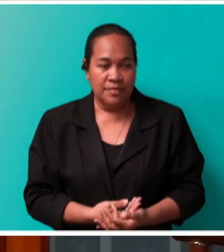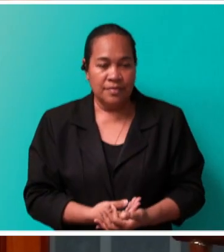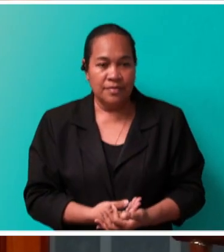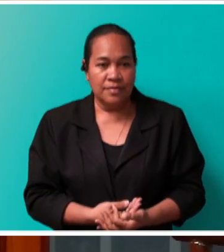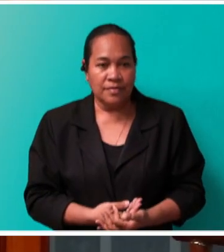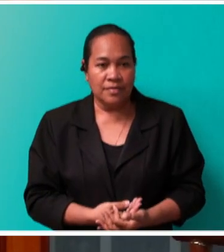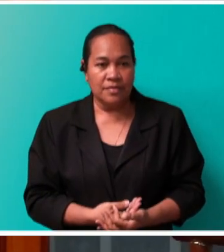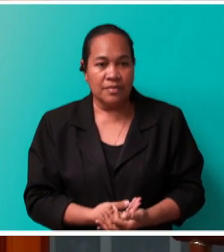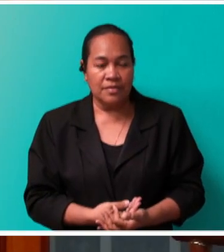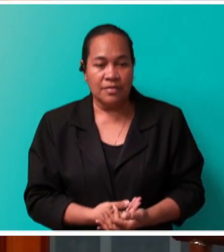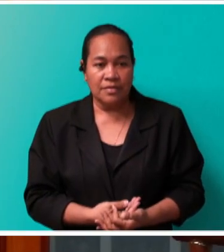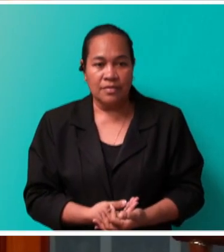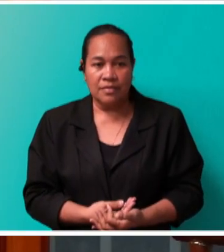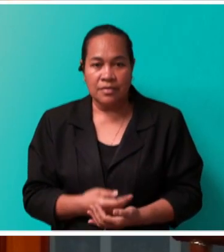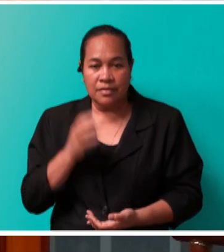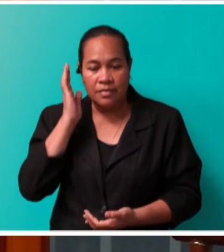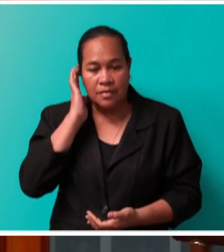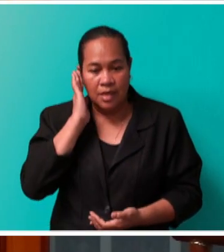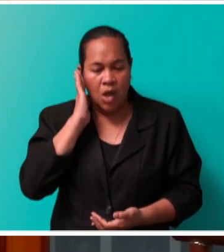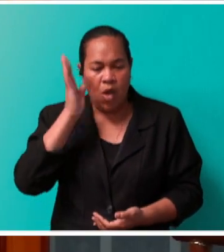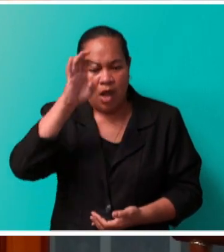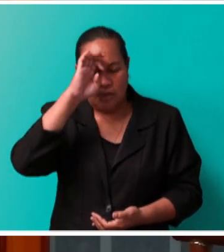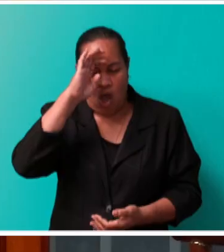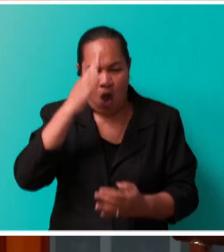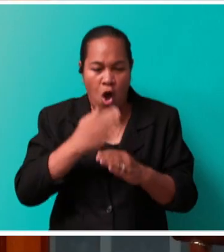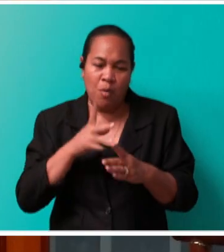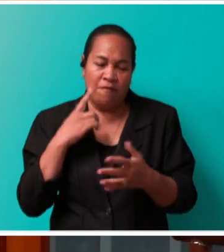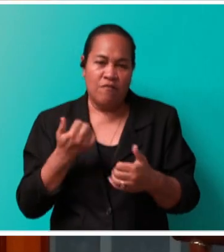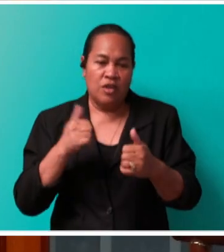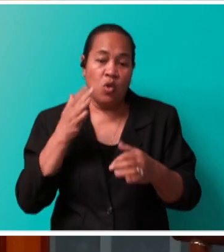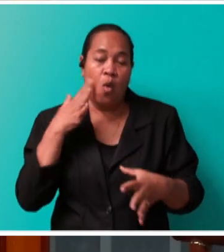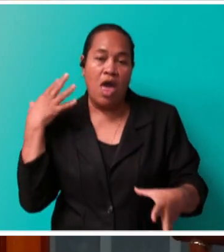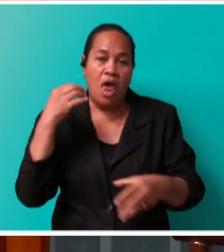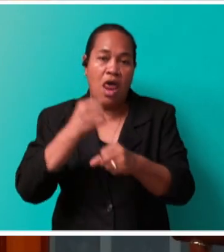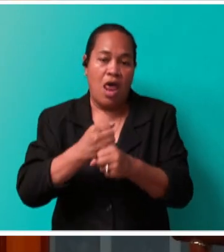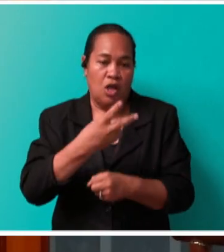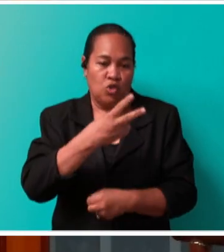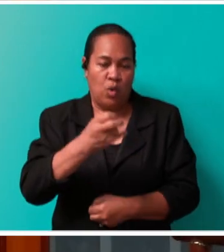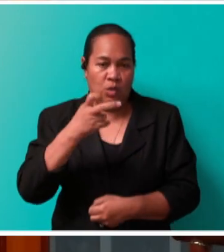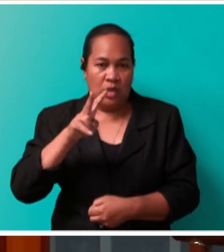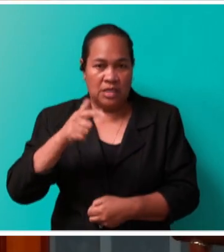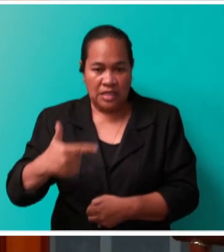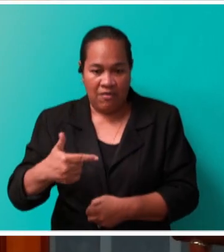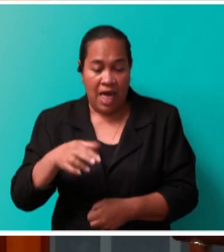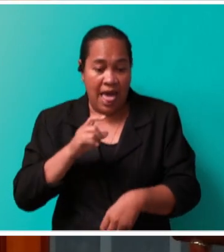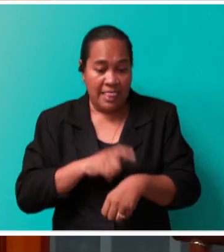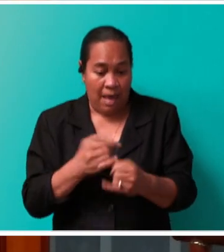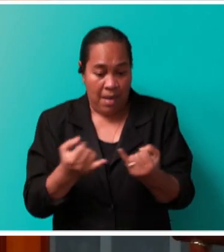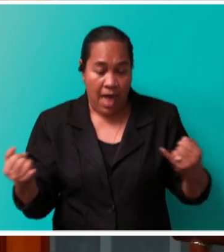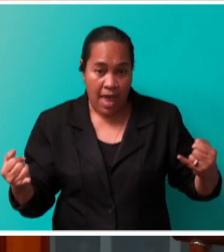reform exercise is expected to be completed by 2027. This timeline reflects a